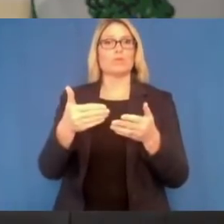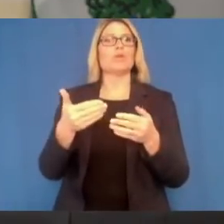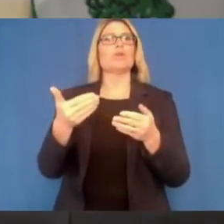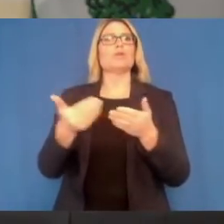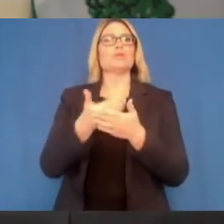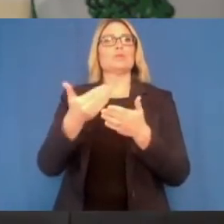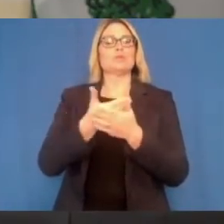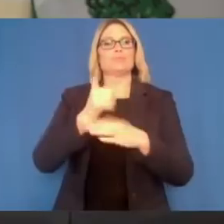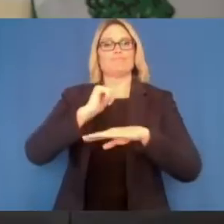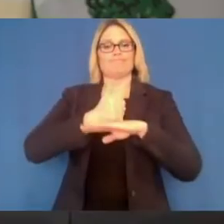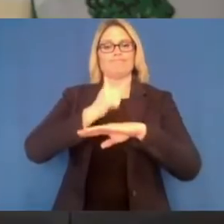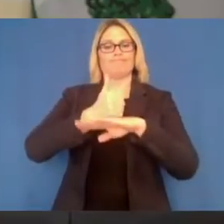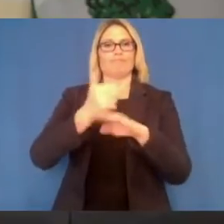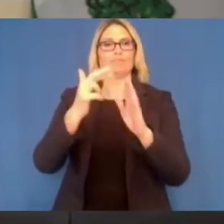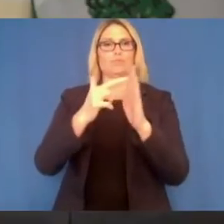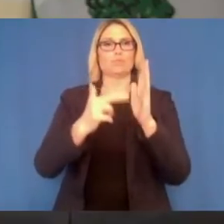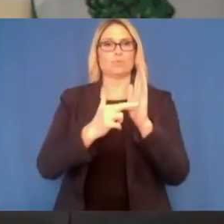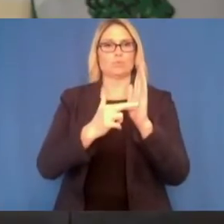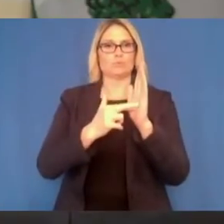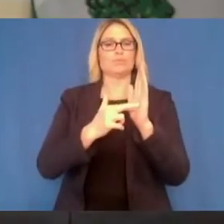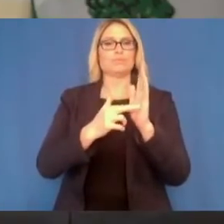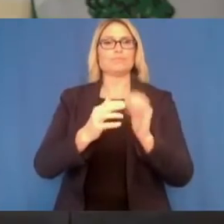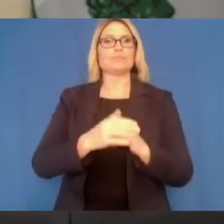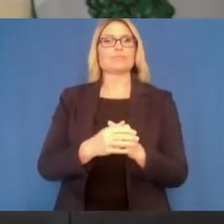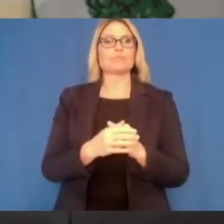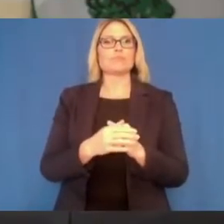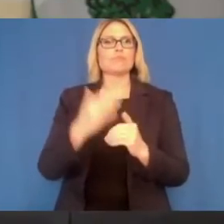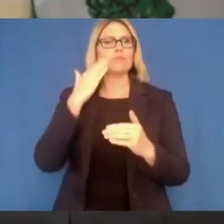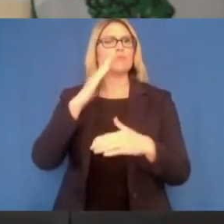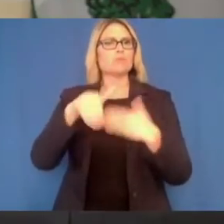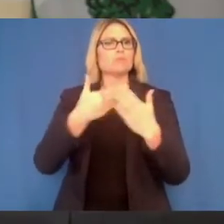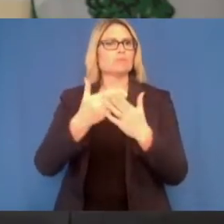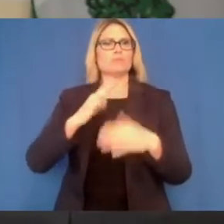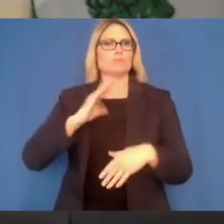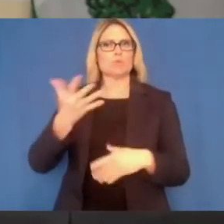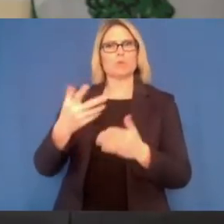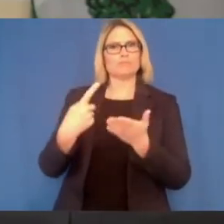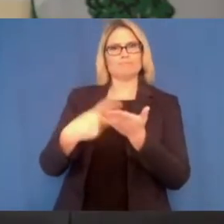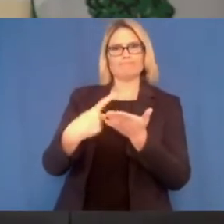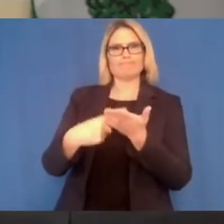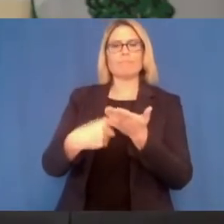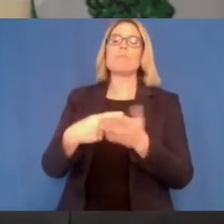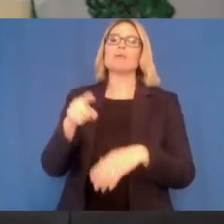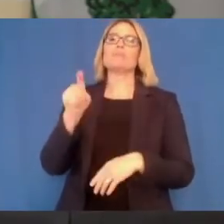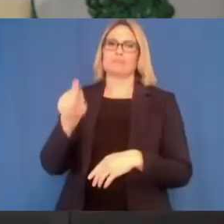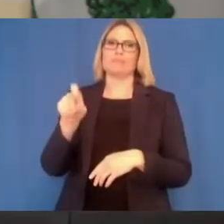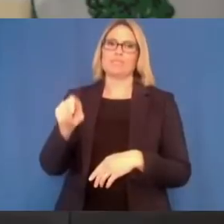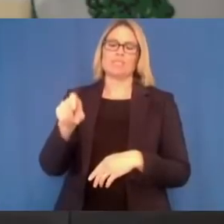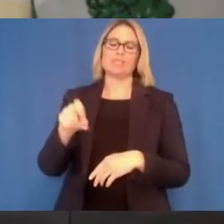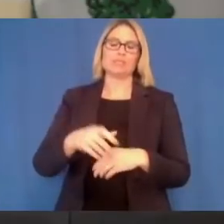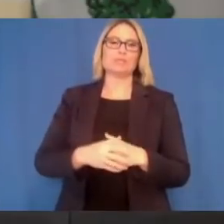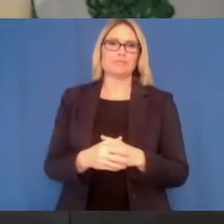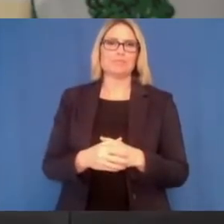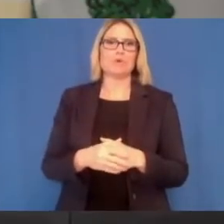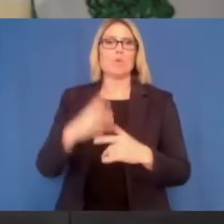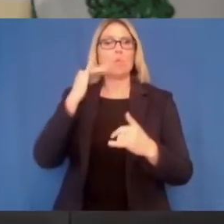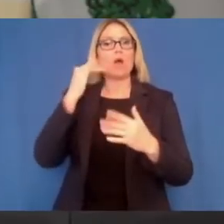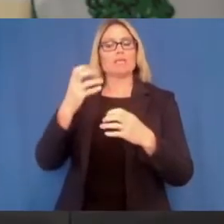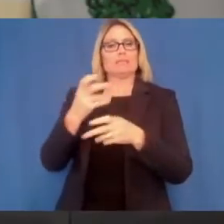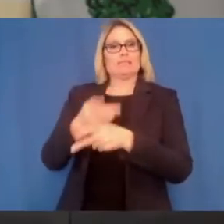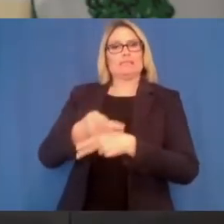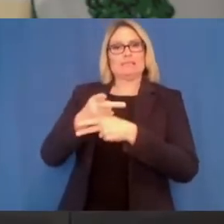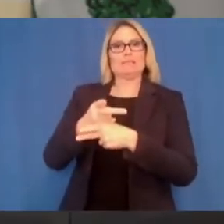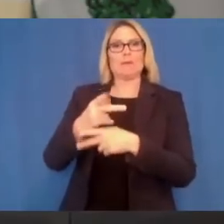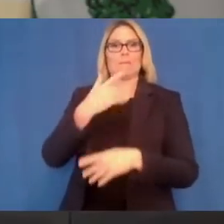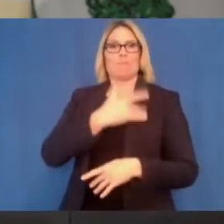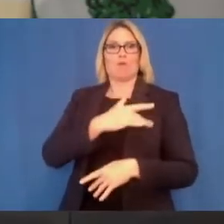breaker measures. I know that it's not what everyone wanted to hear, but it's what is necessary to keep our province